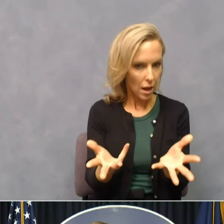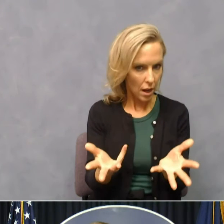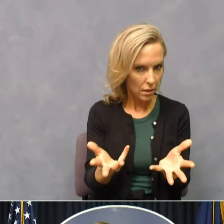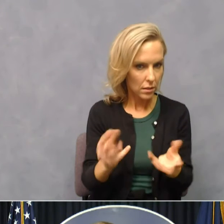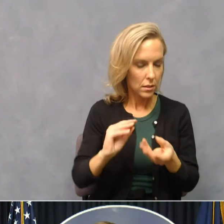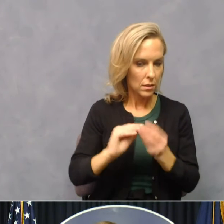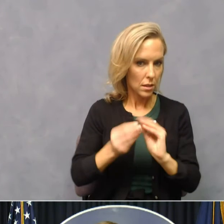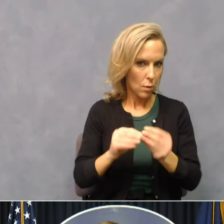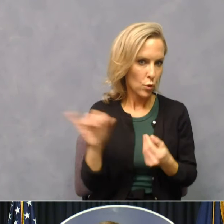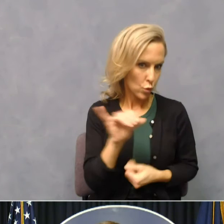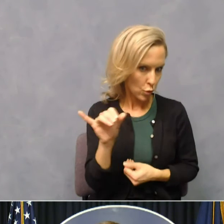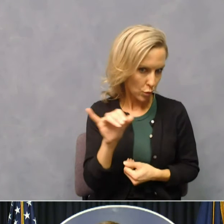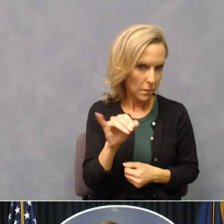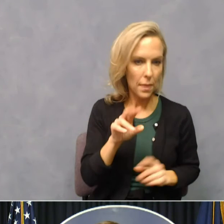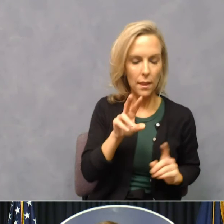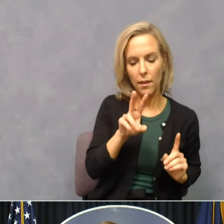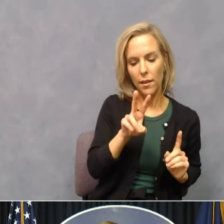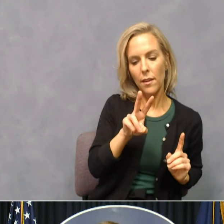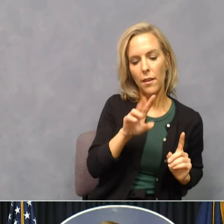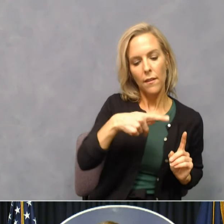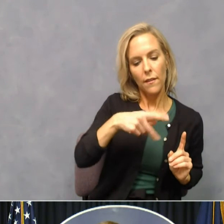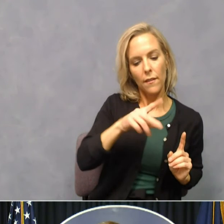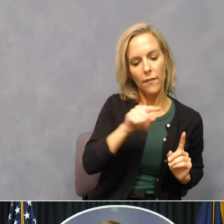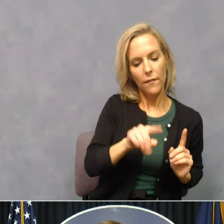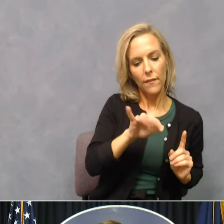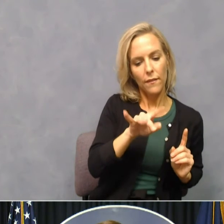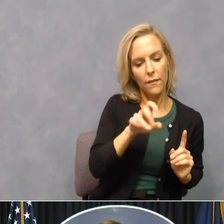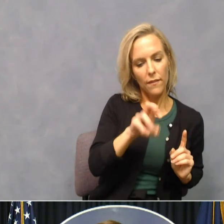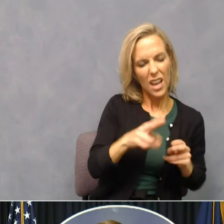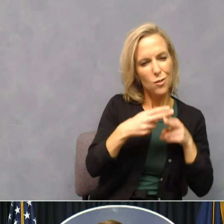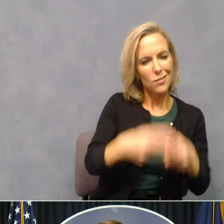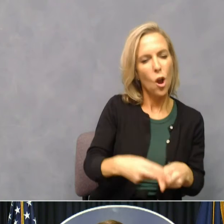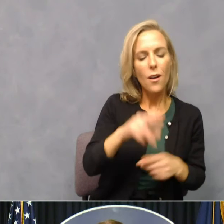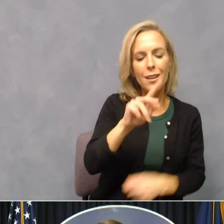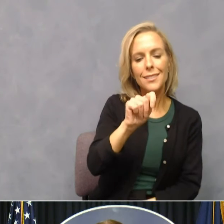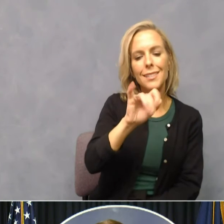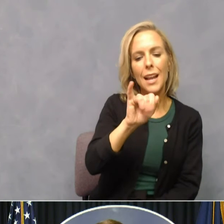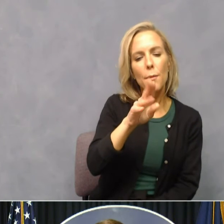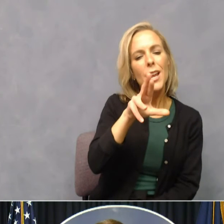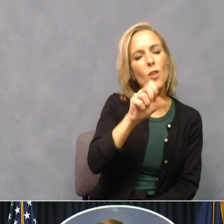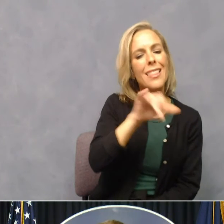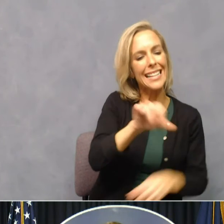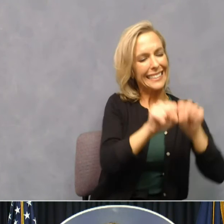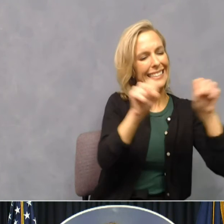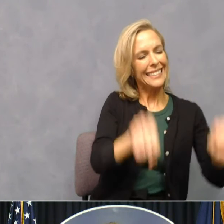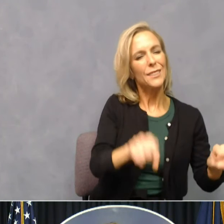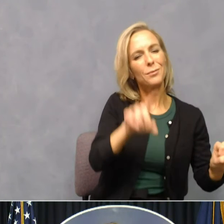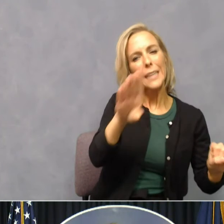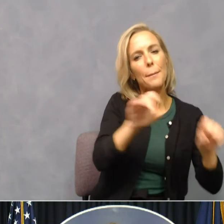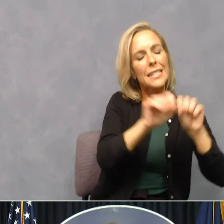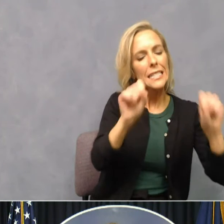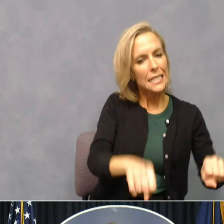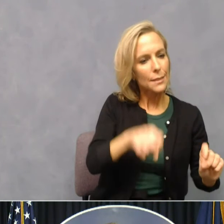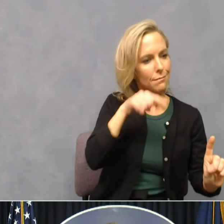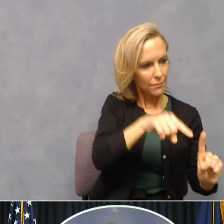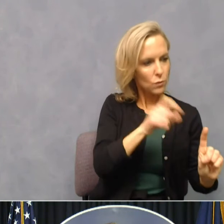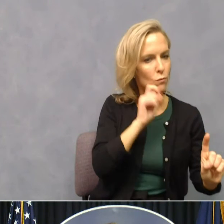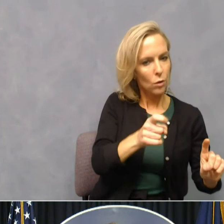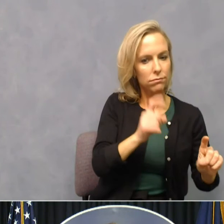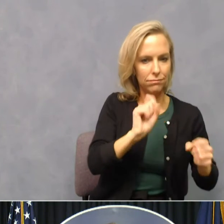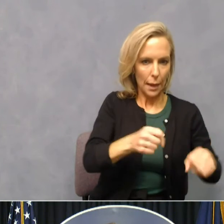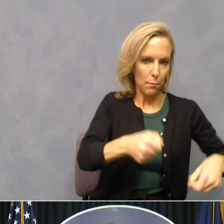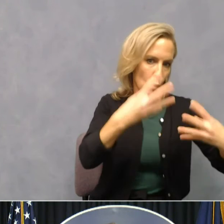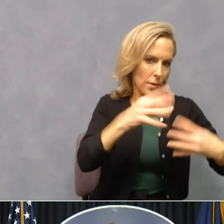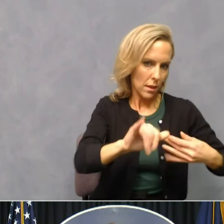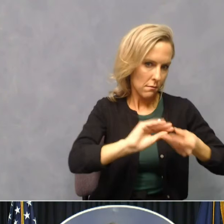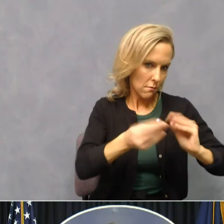of Pfizer, I believe, in our system called Tiberius tomorrow. We'll let you know tomorrow how much that's going to be. But as you can see